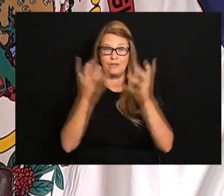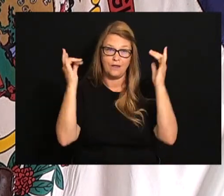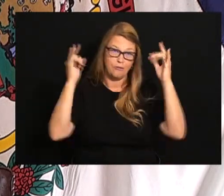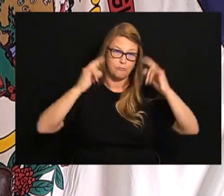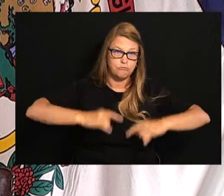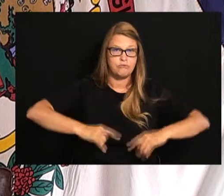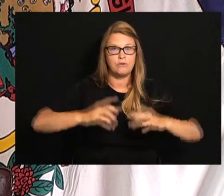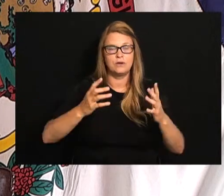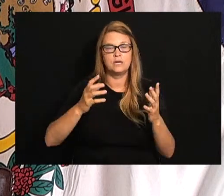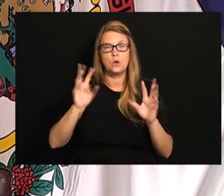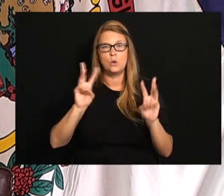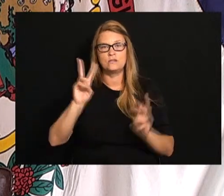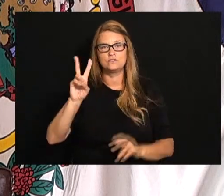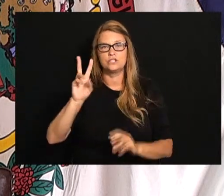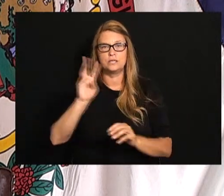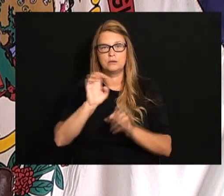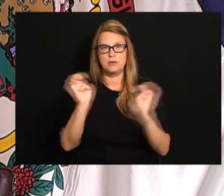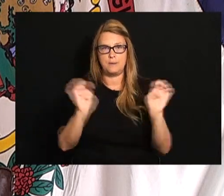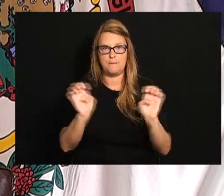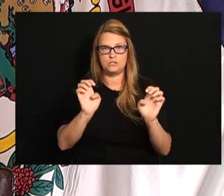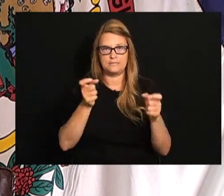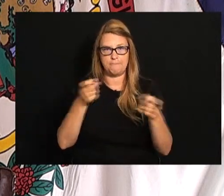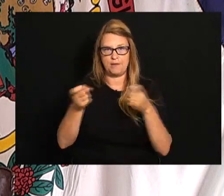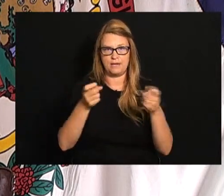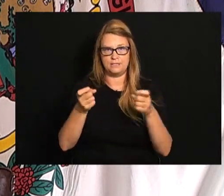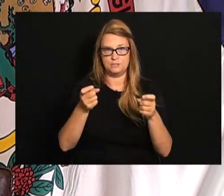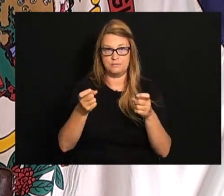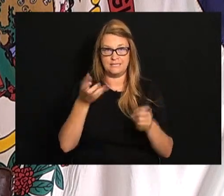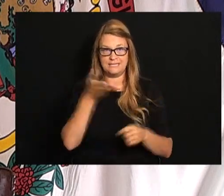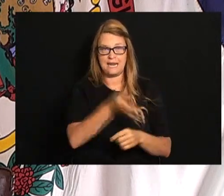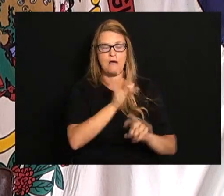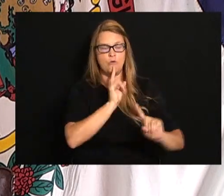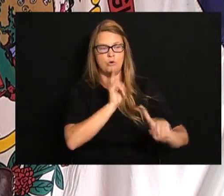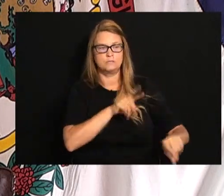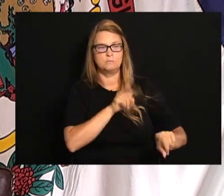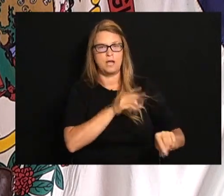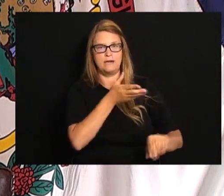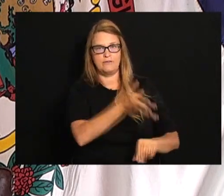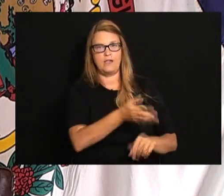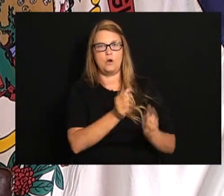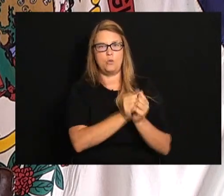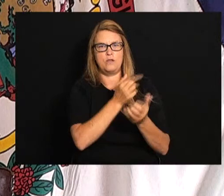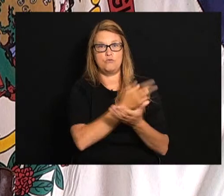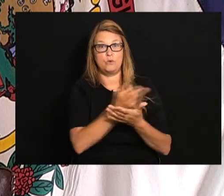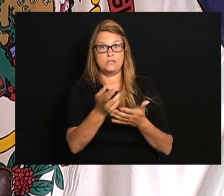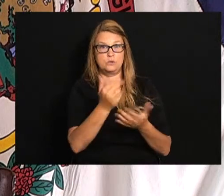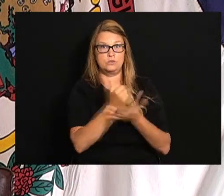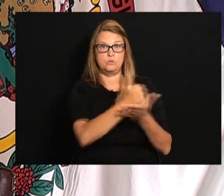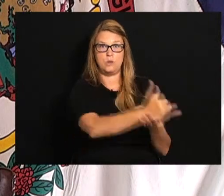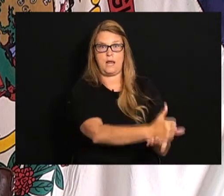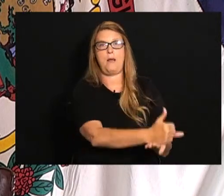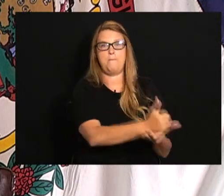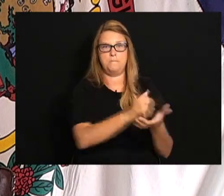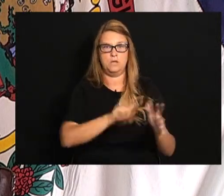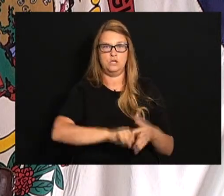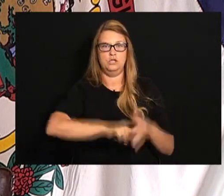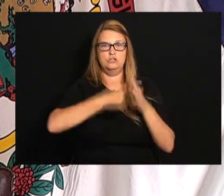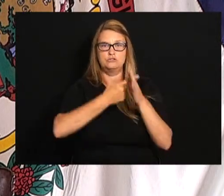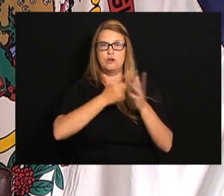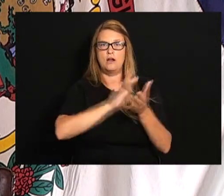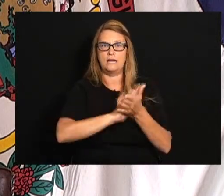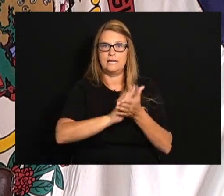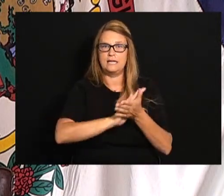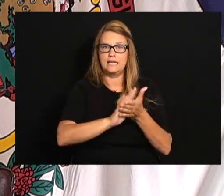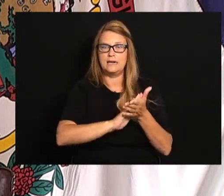West Virginia Emergency Management Division is responding to this event with resources and to help start the cleanup and get the